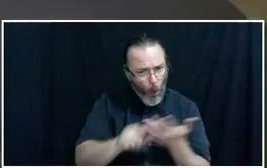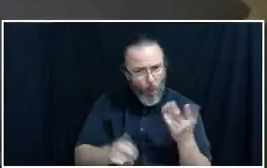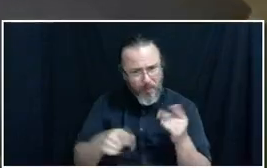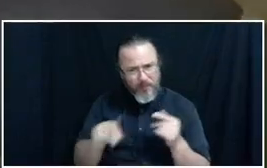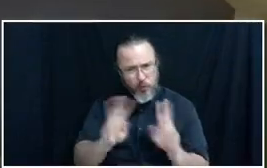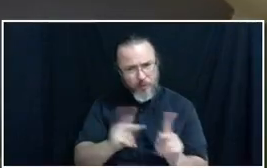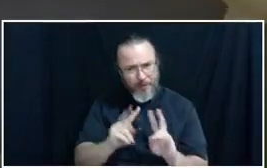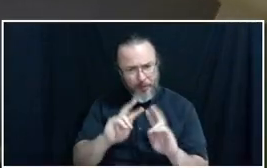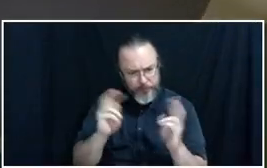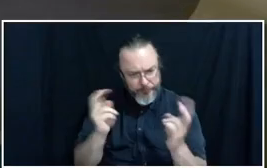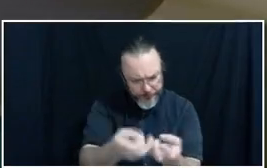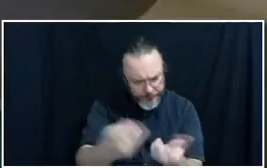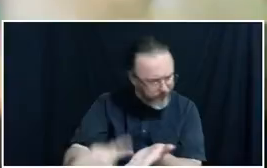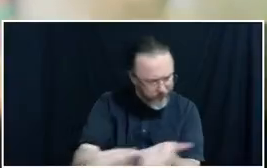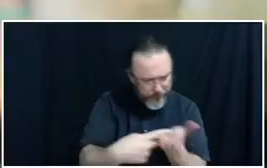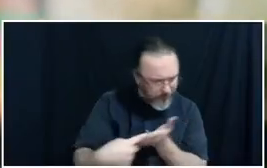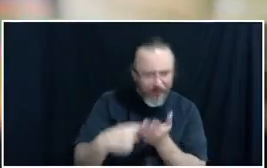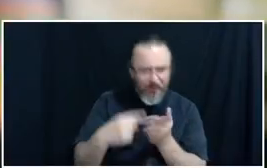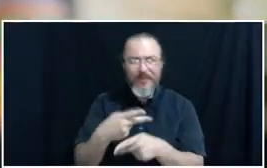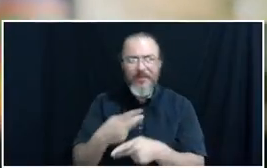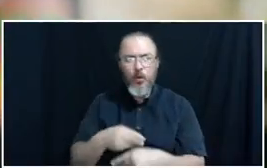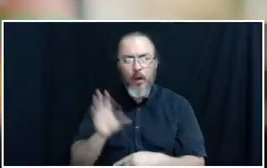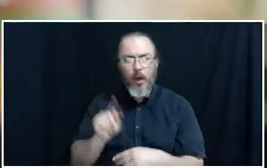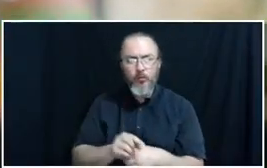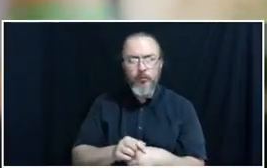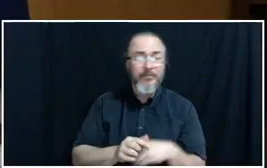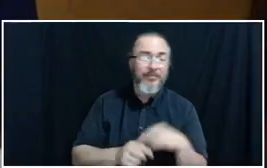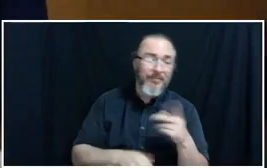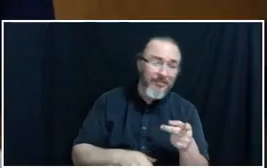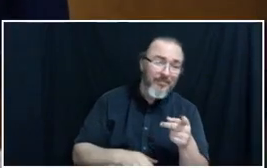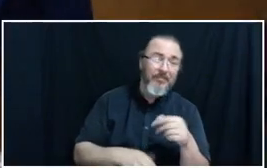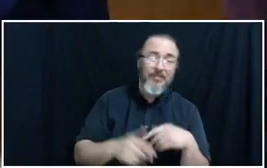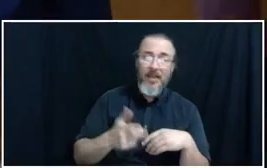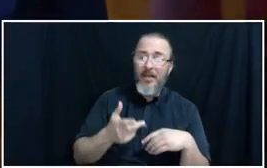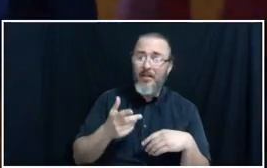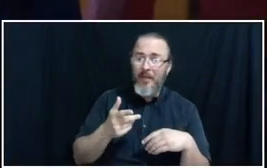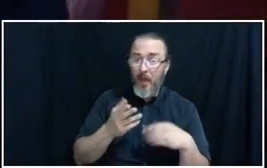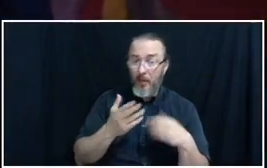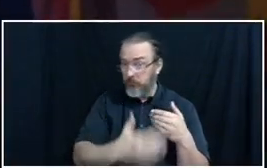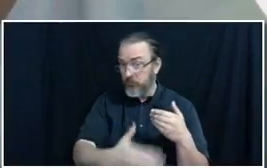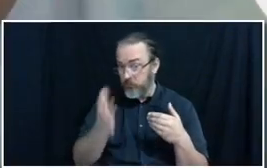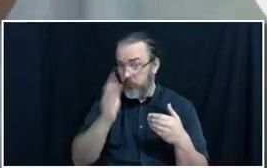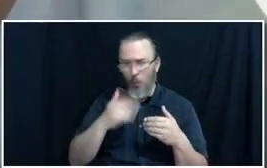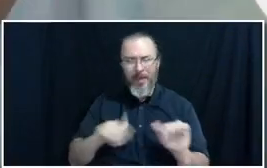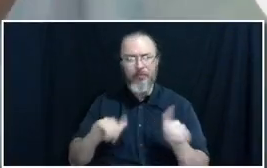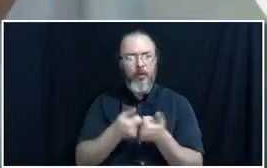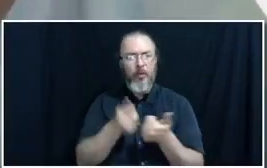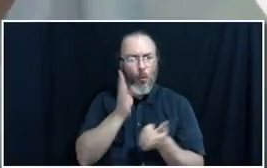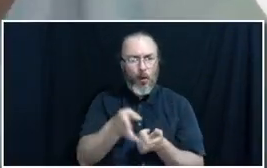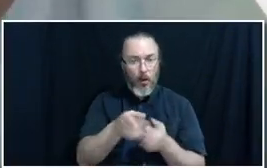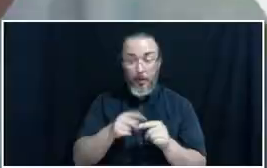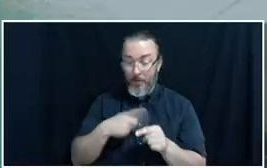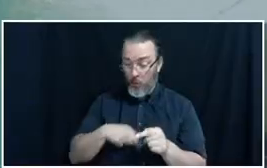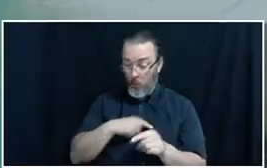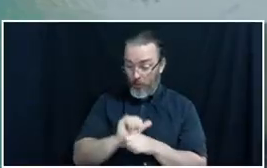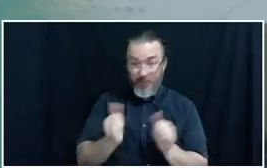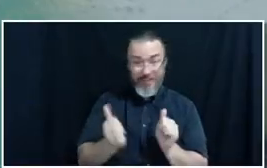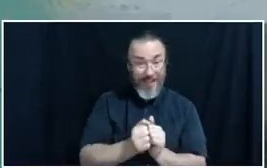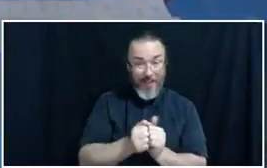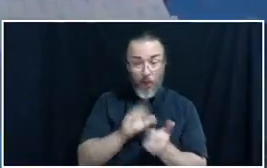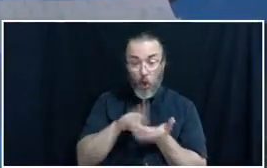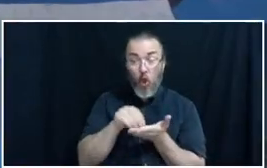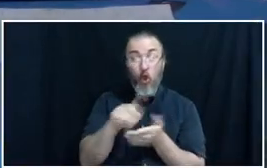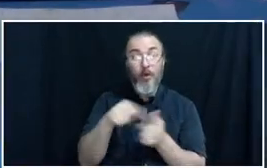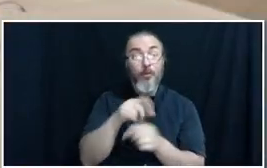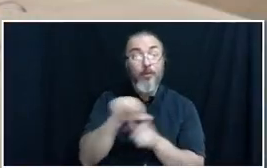work. The path ahead will have its challenges, but working together, learning from our peers, we can